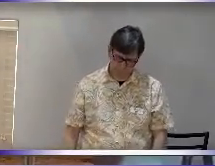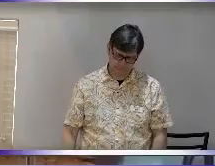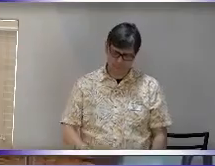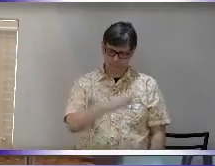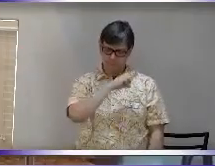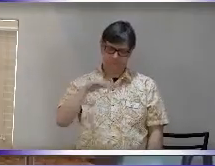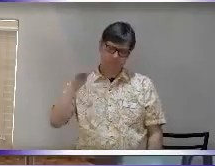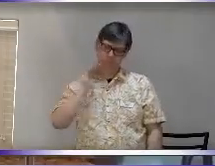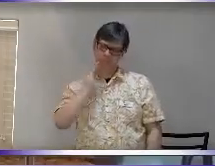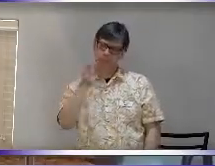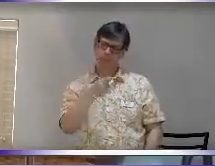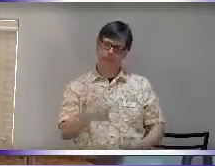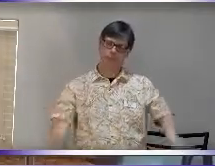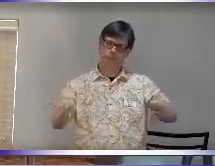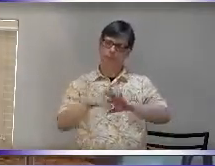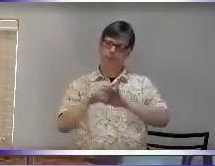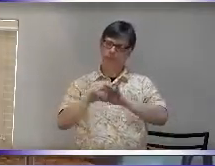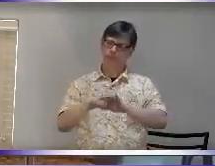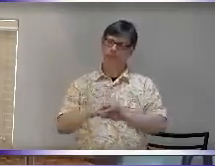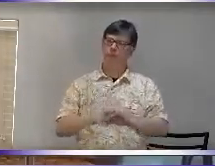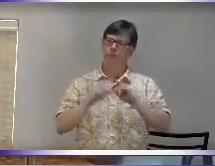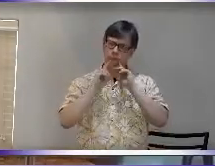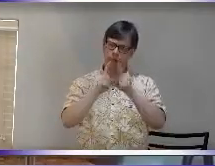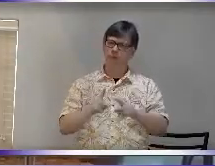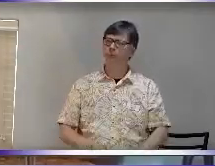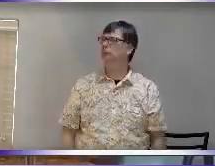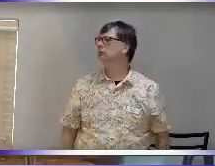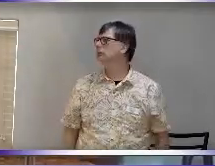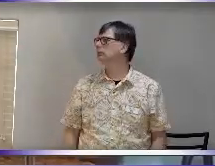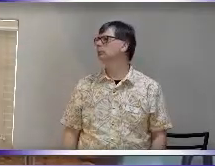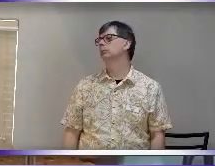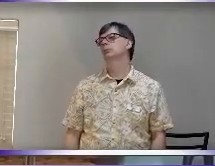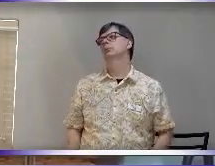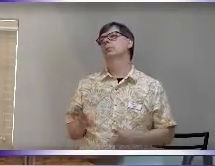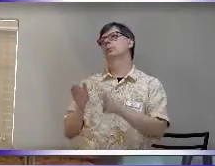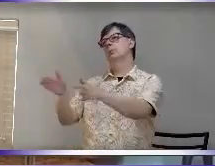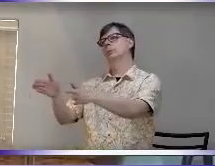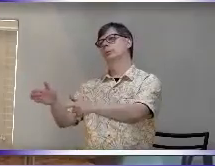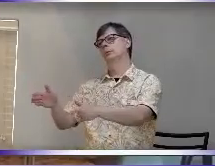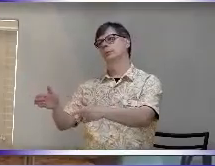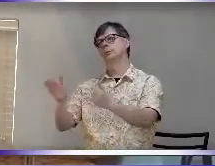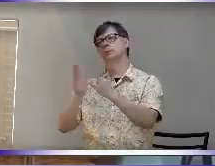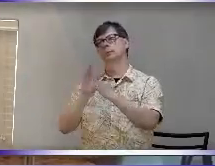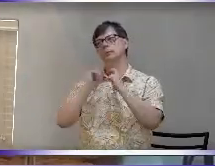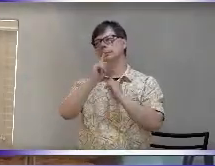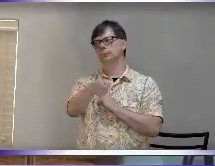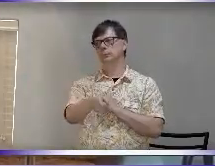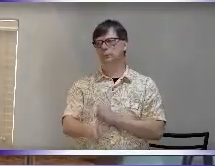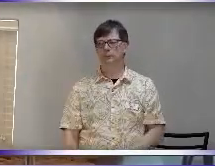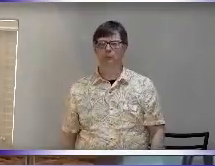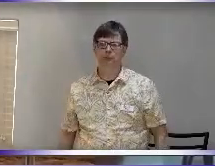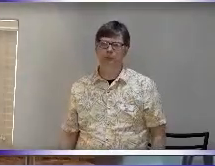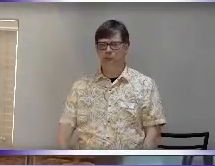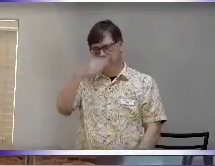it's come to be used in the English language as, well, the way it is, the norm. All, as you